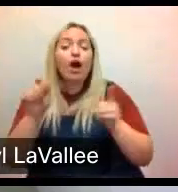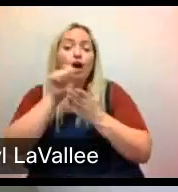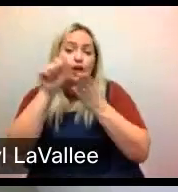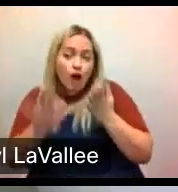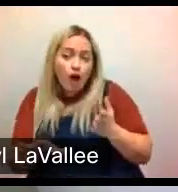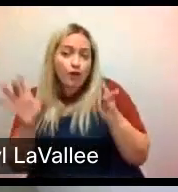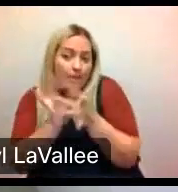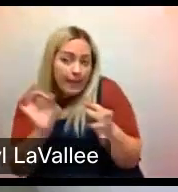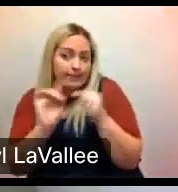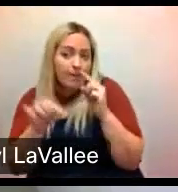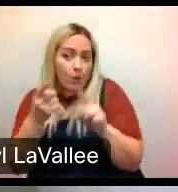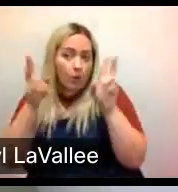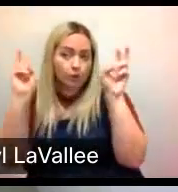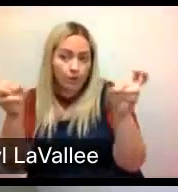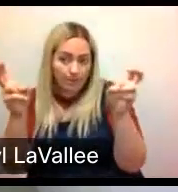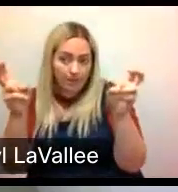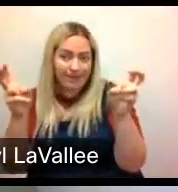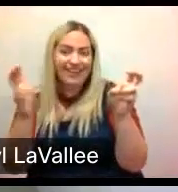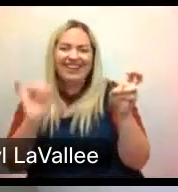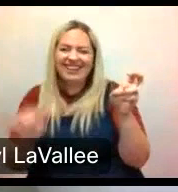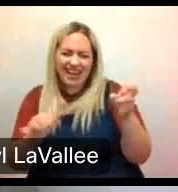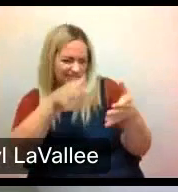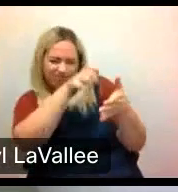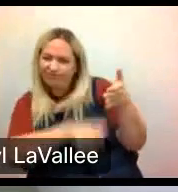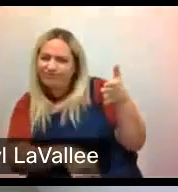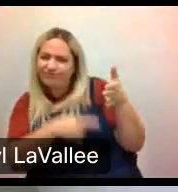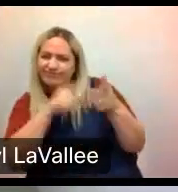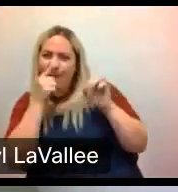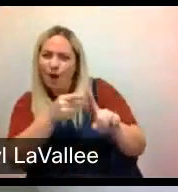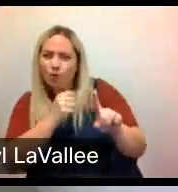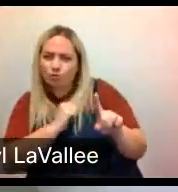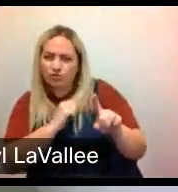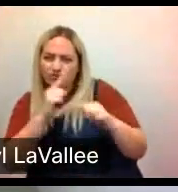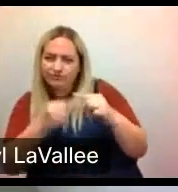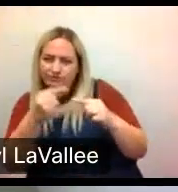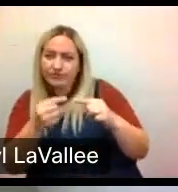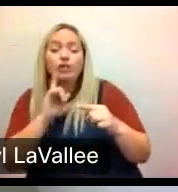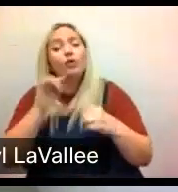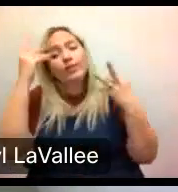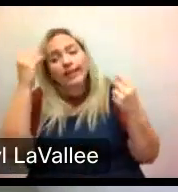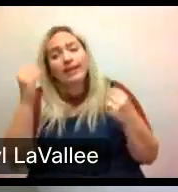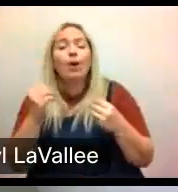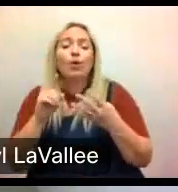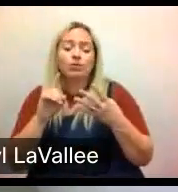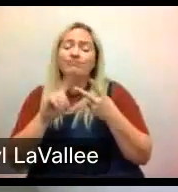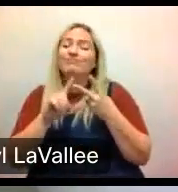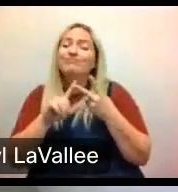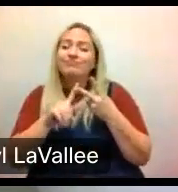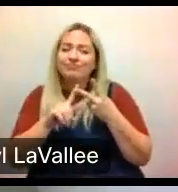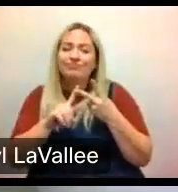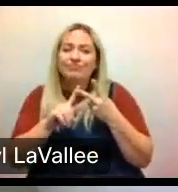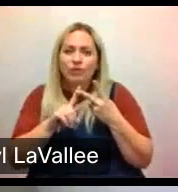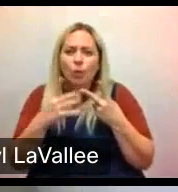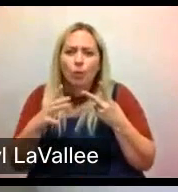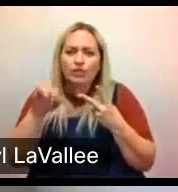a topic. And it's what the text is about. So this is where we start considering some of these PACT questions, which you